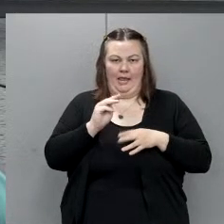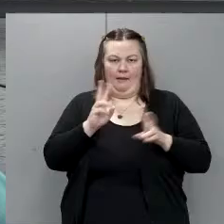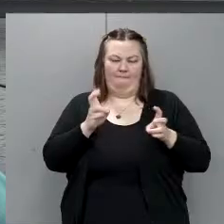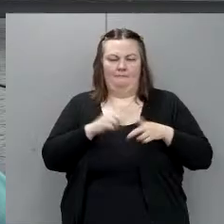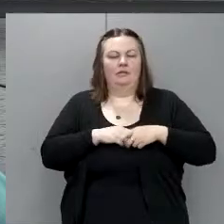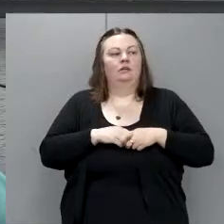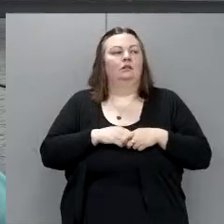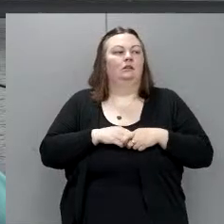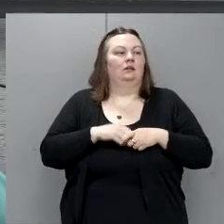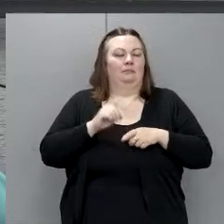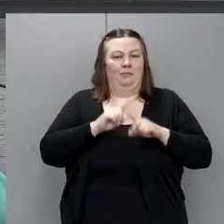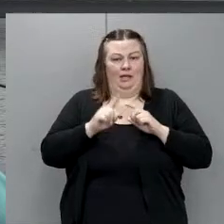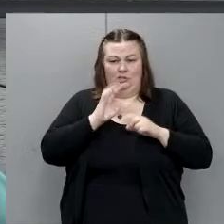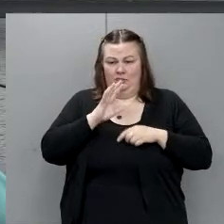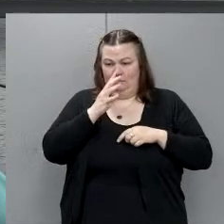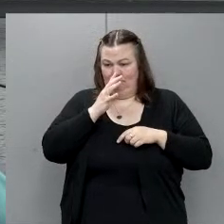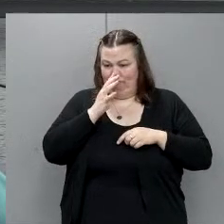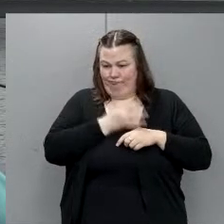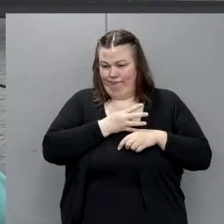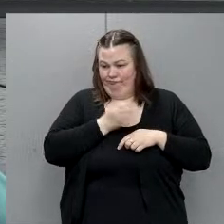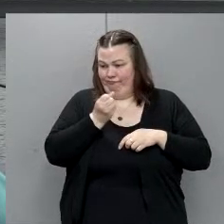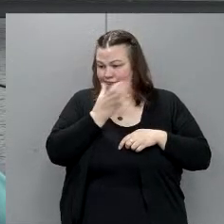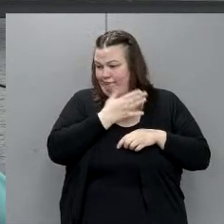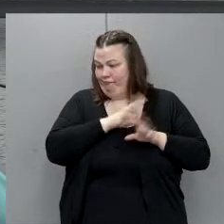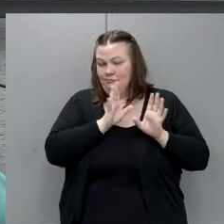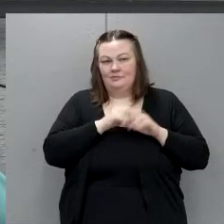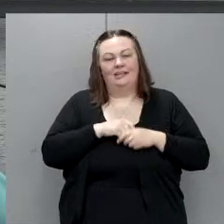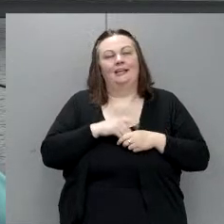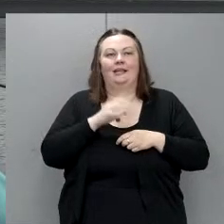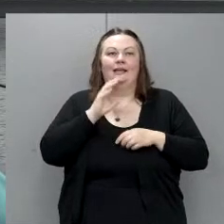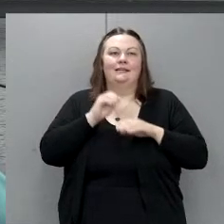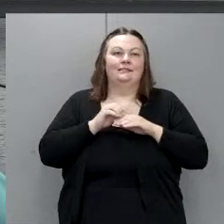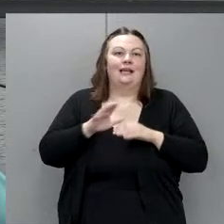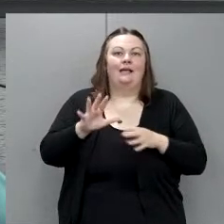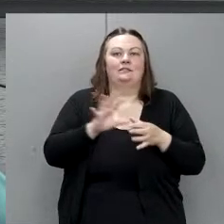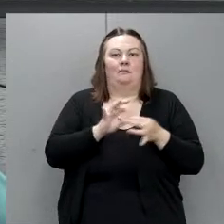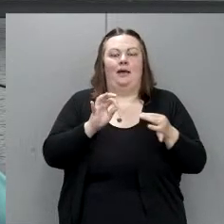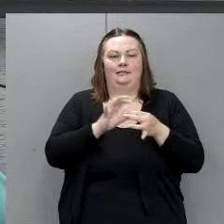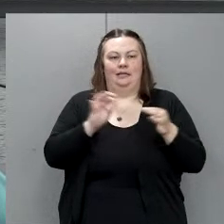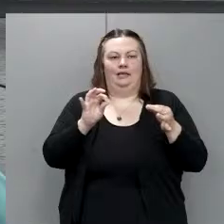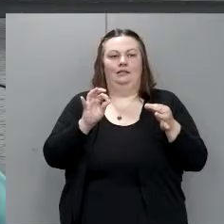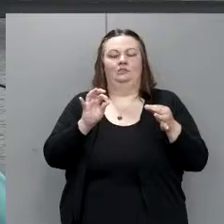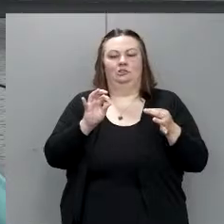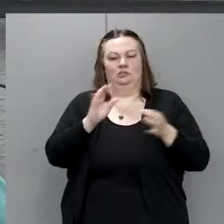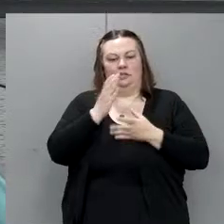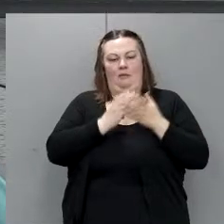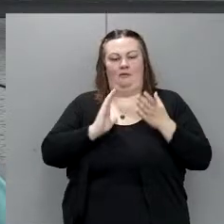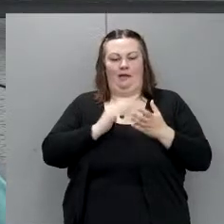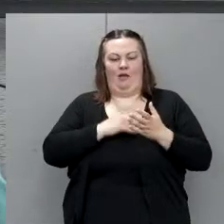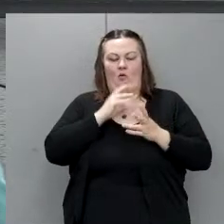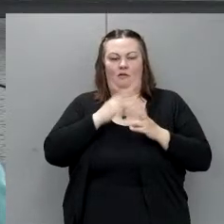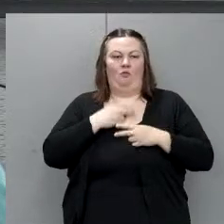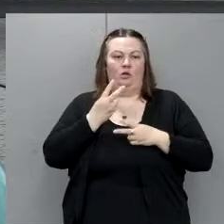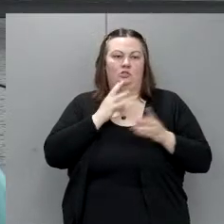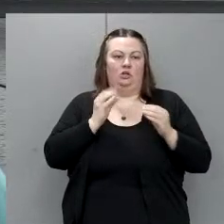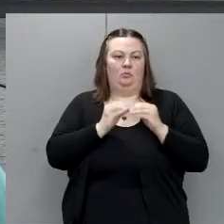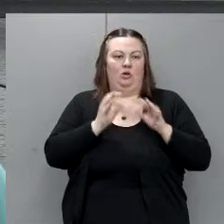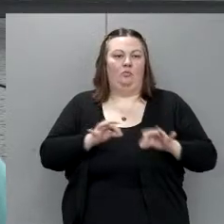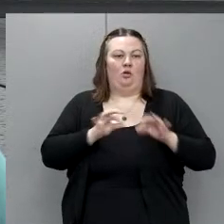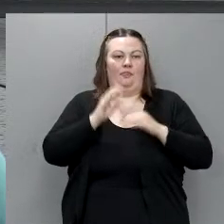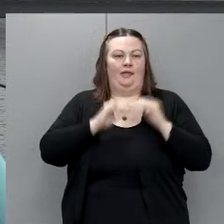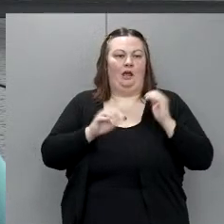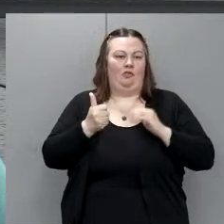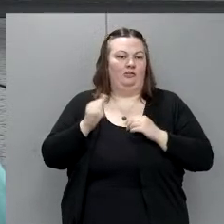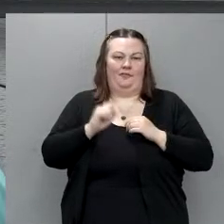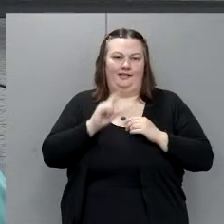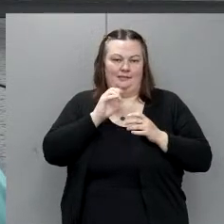just to totally disregard that, it sends a message that some of our voices are more important than others, and that's